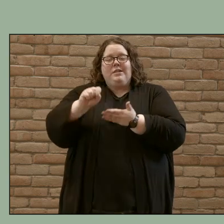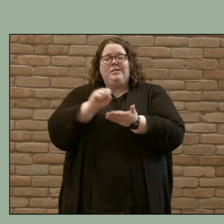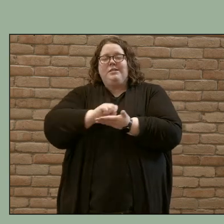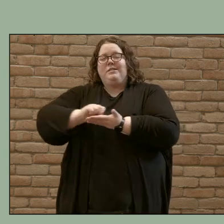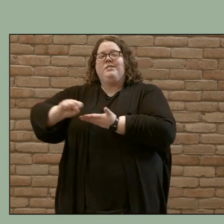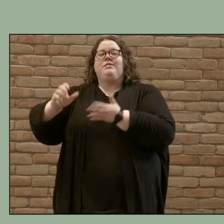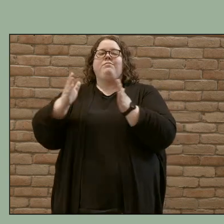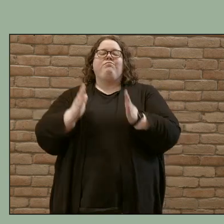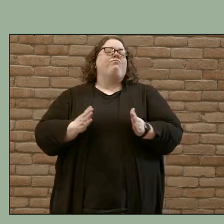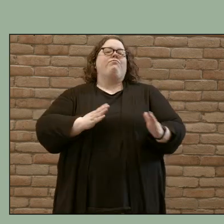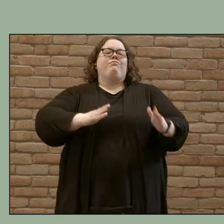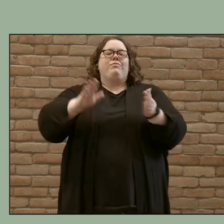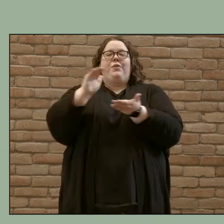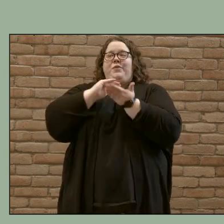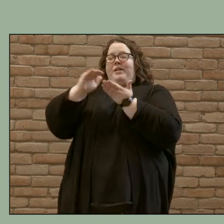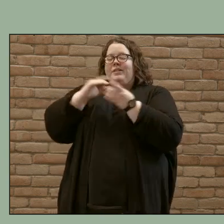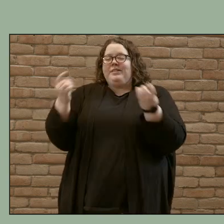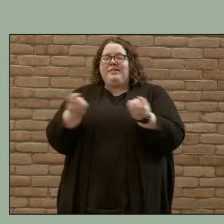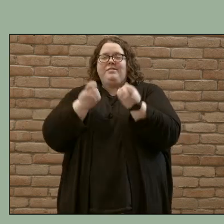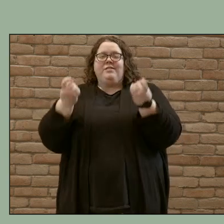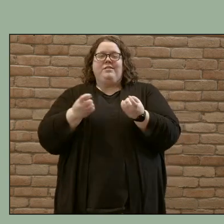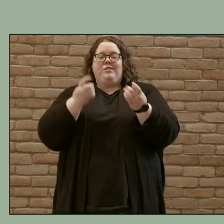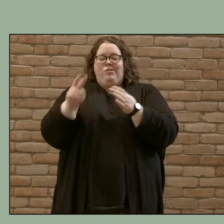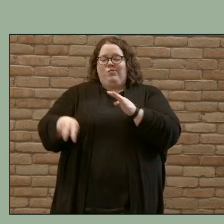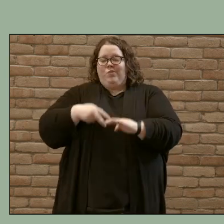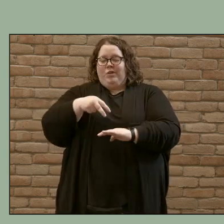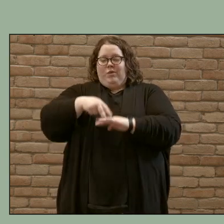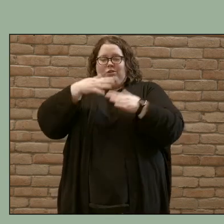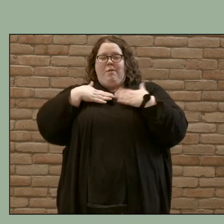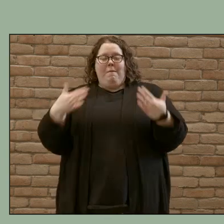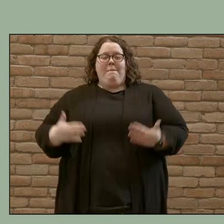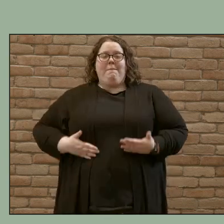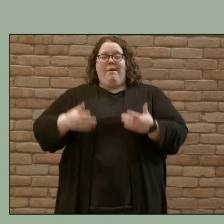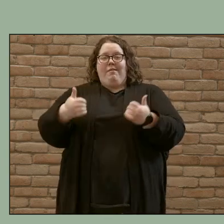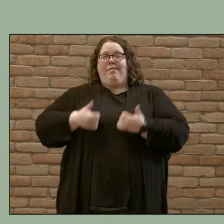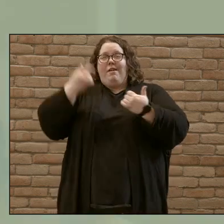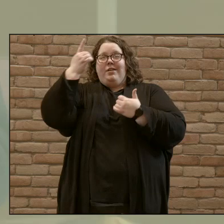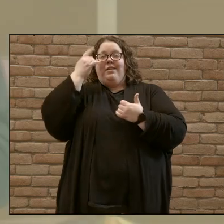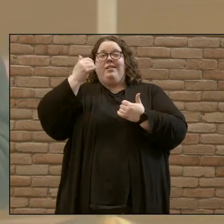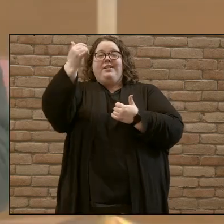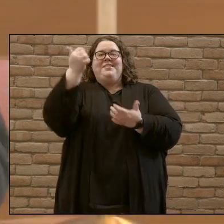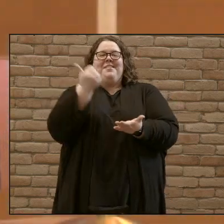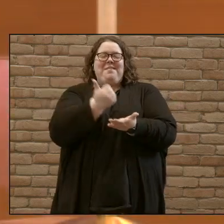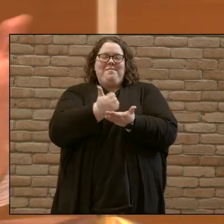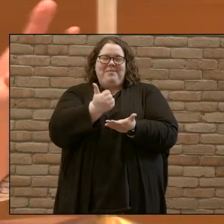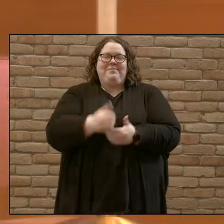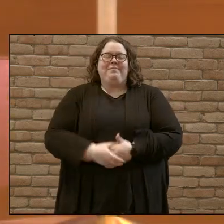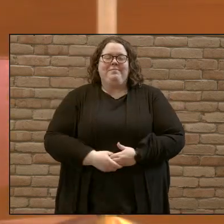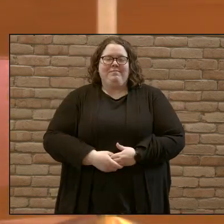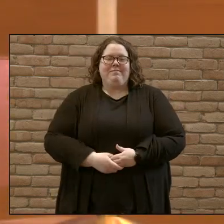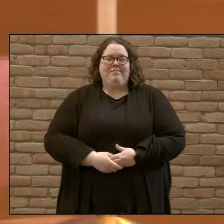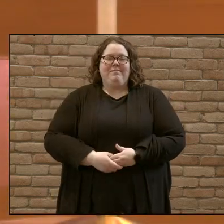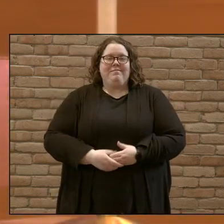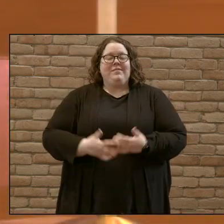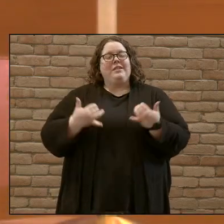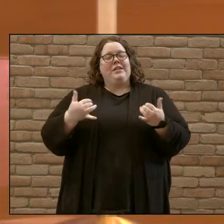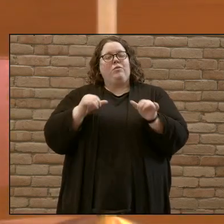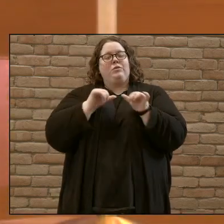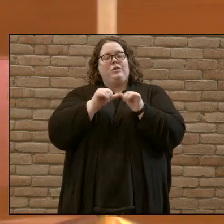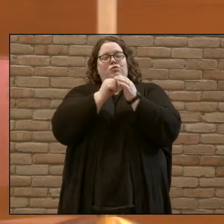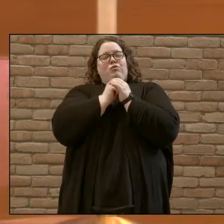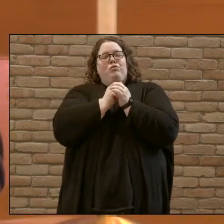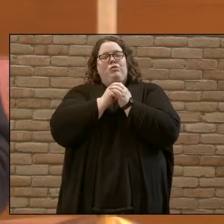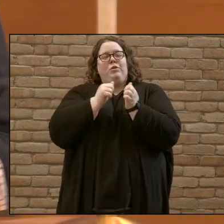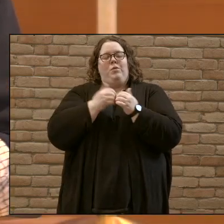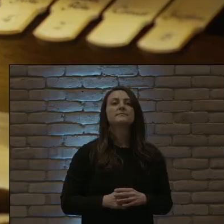of sins, the resurrection of the body, and the life everlasting. Amen. Let's continue our worship now with our